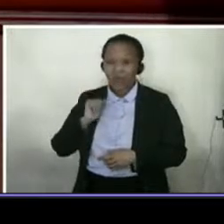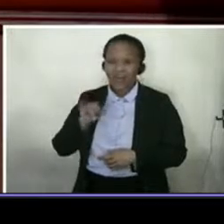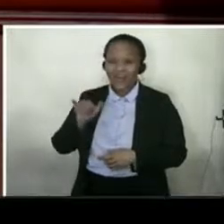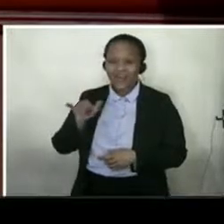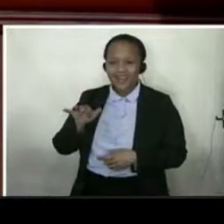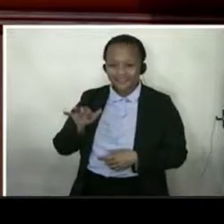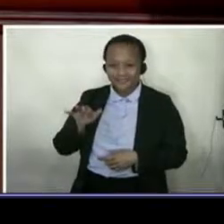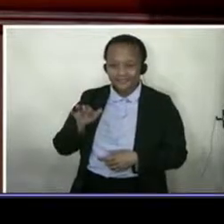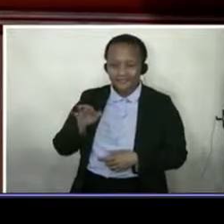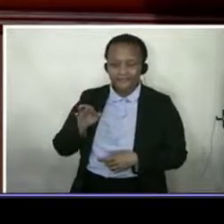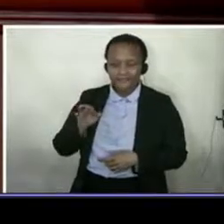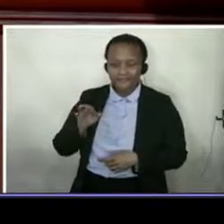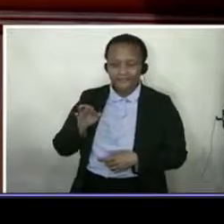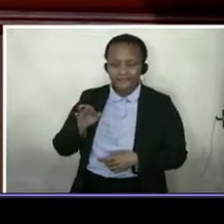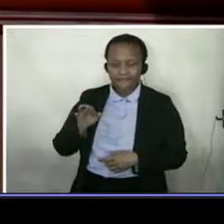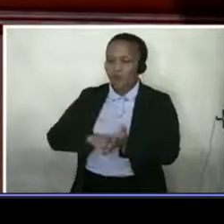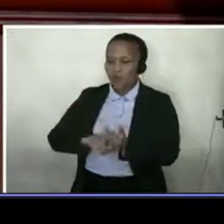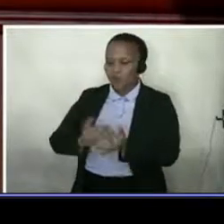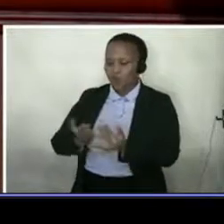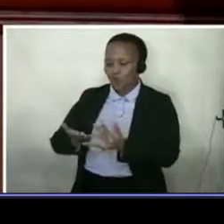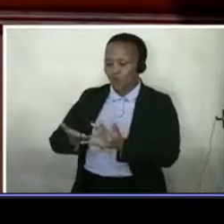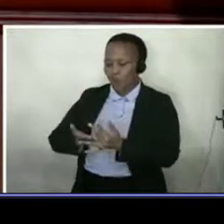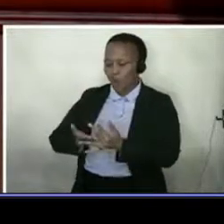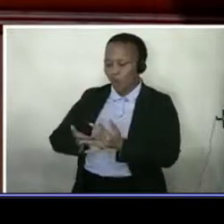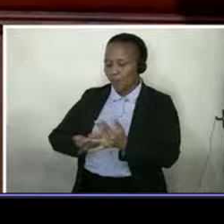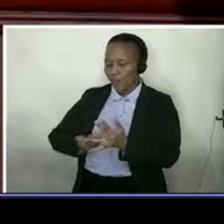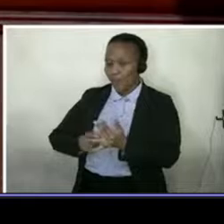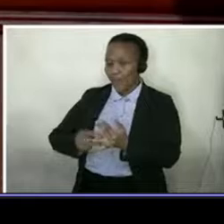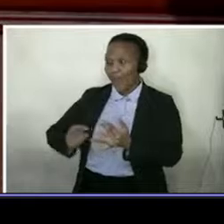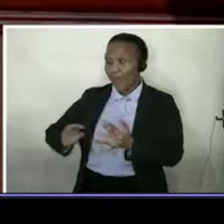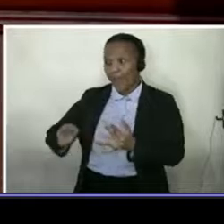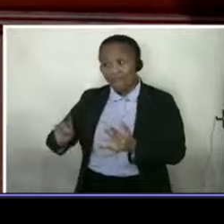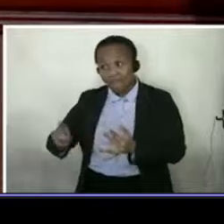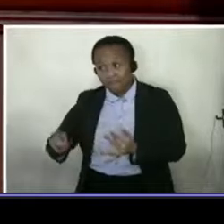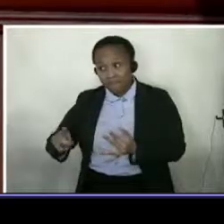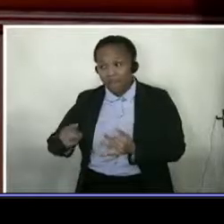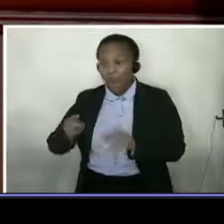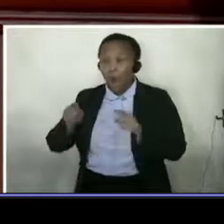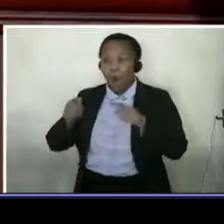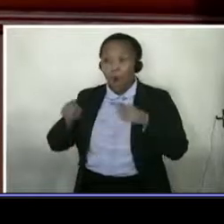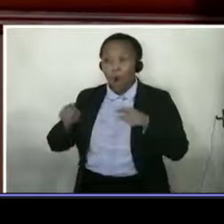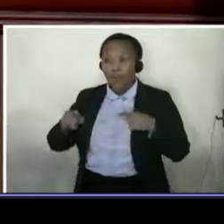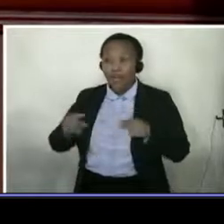records, look at what happened in the audits of